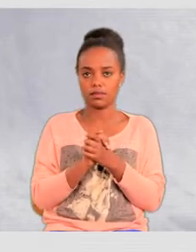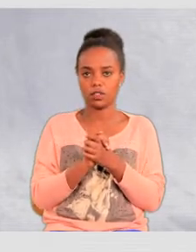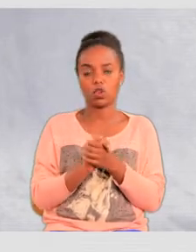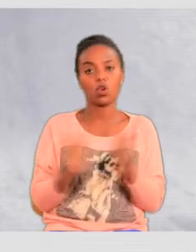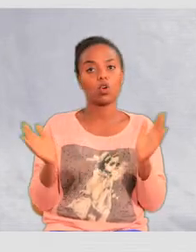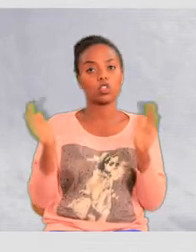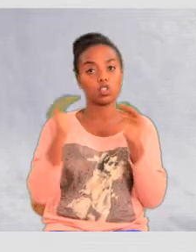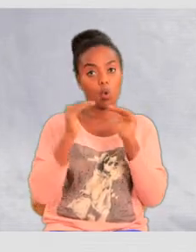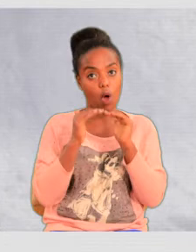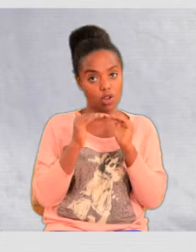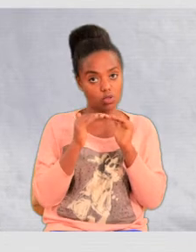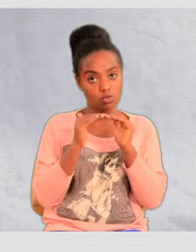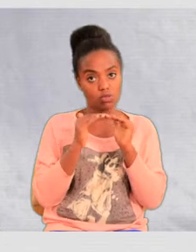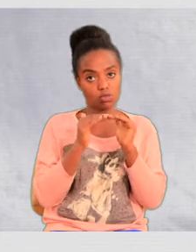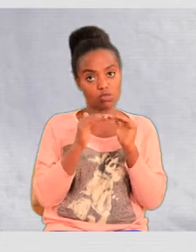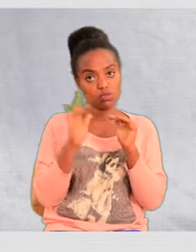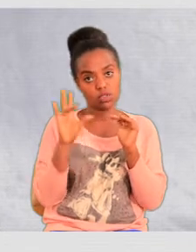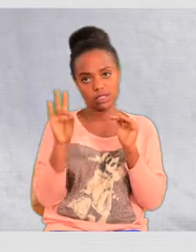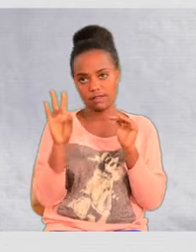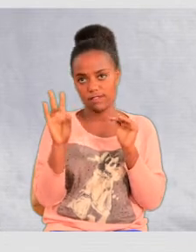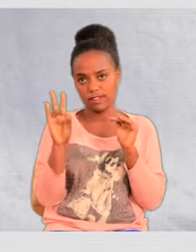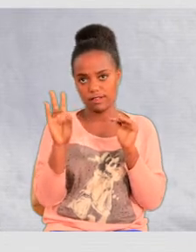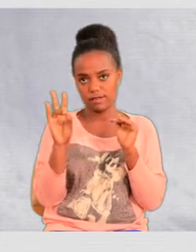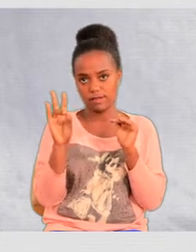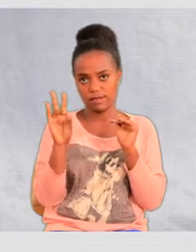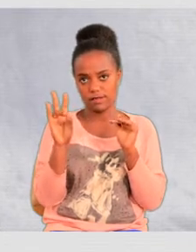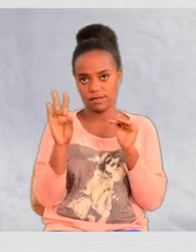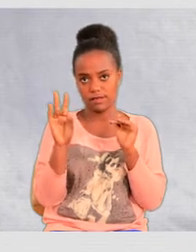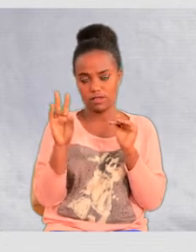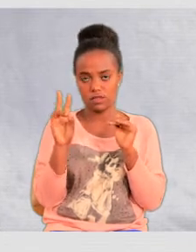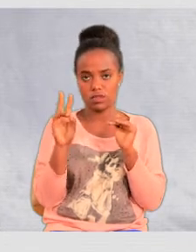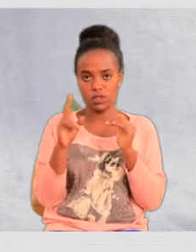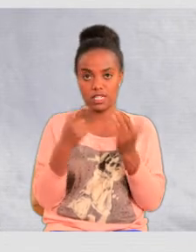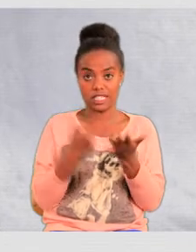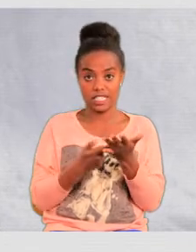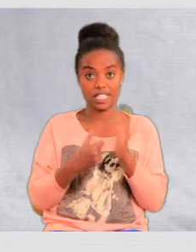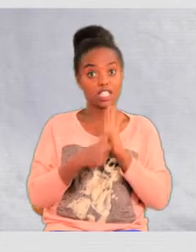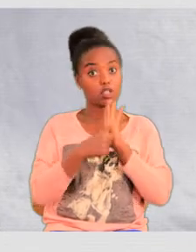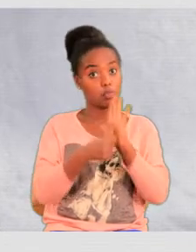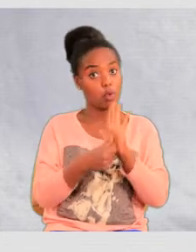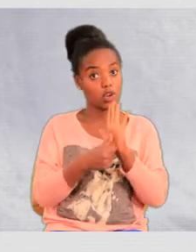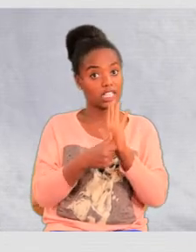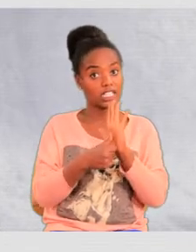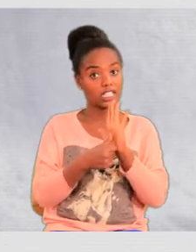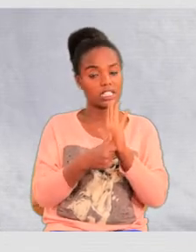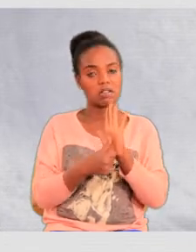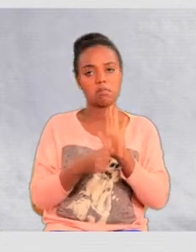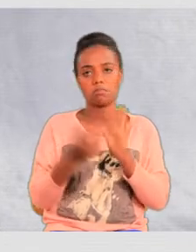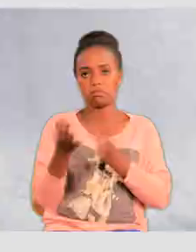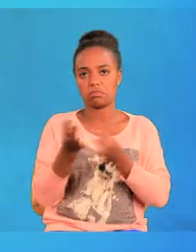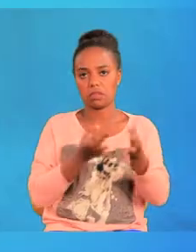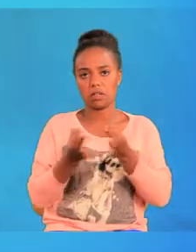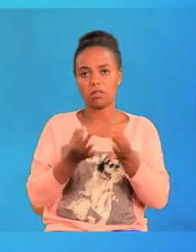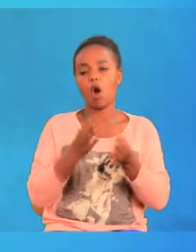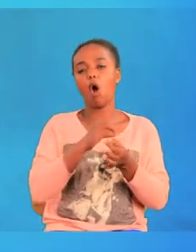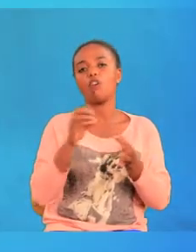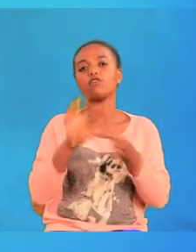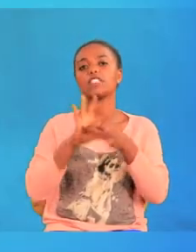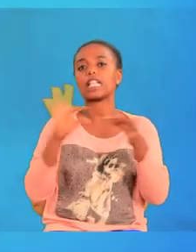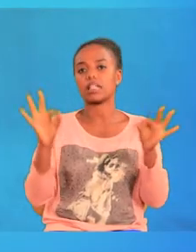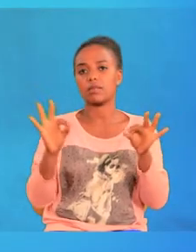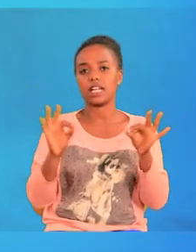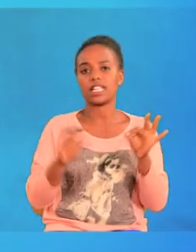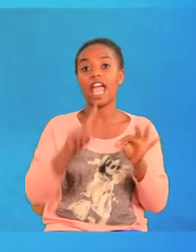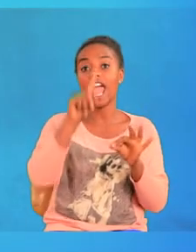5 is equal to 7. So this is a symbolic representation of this statement where